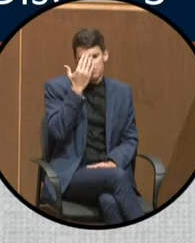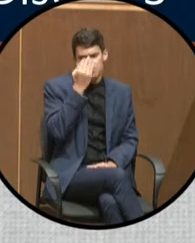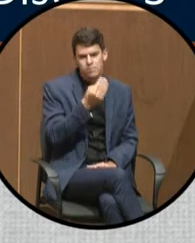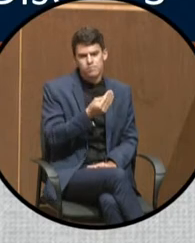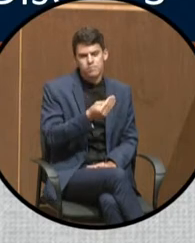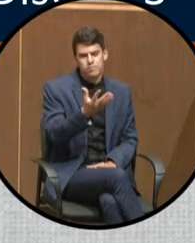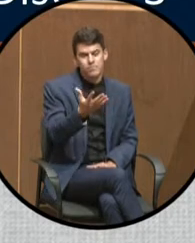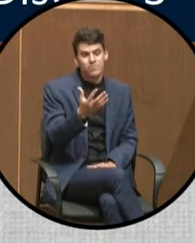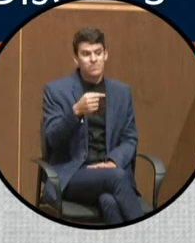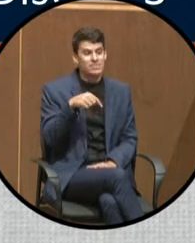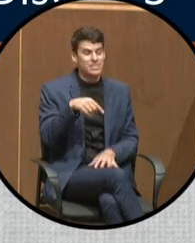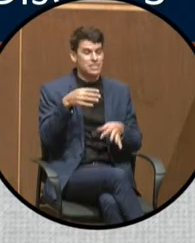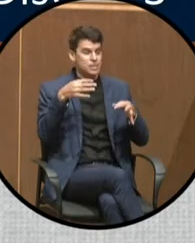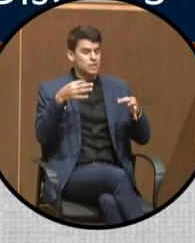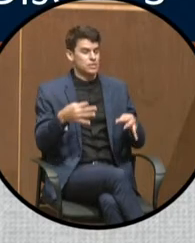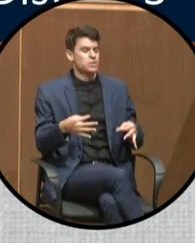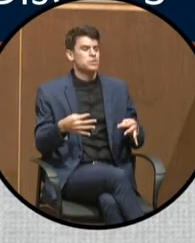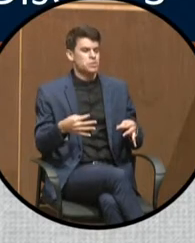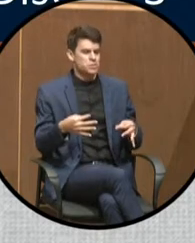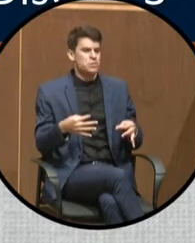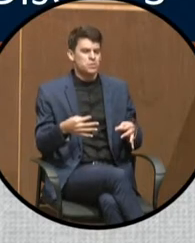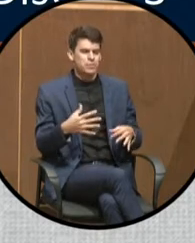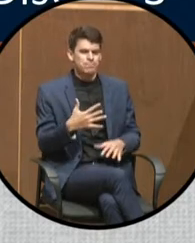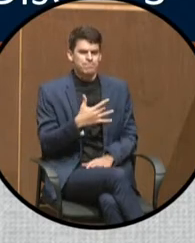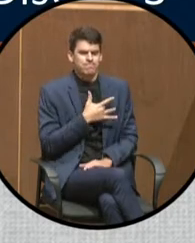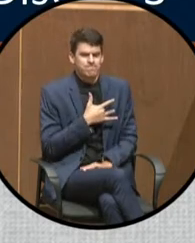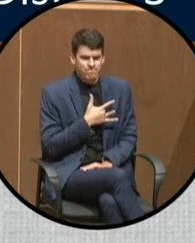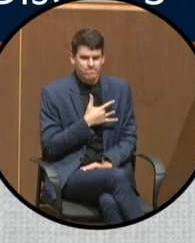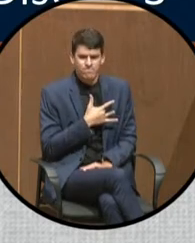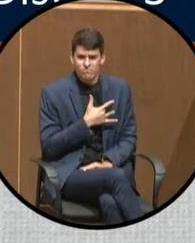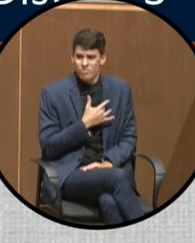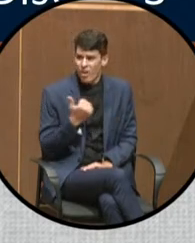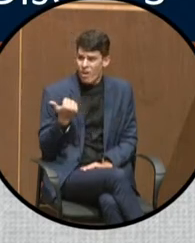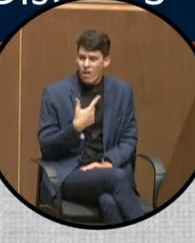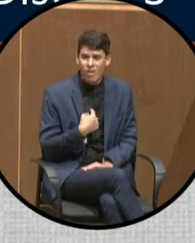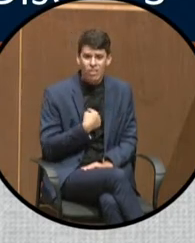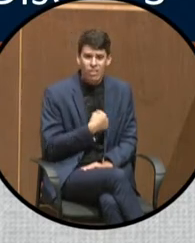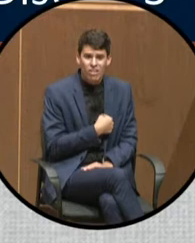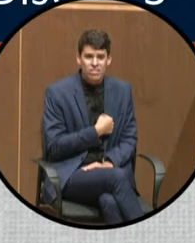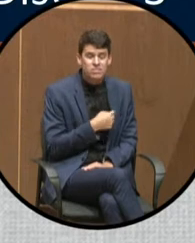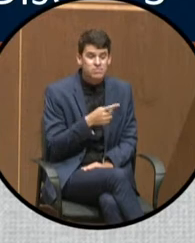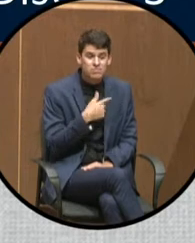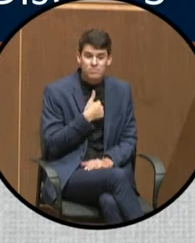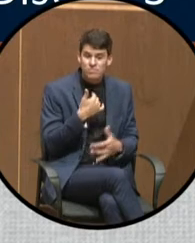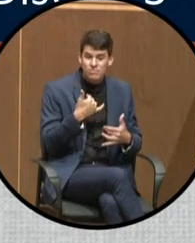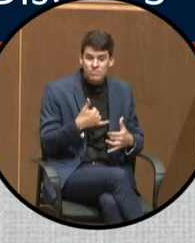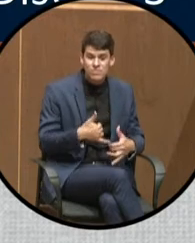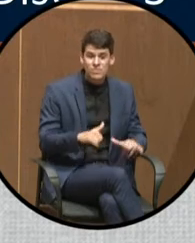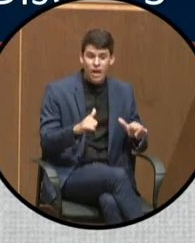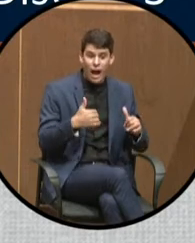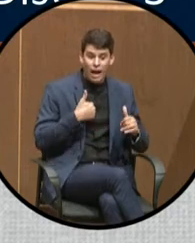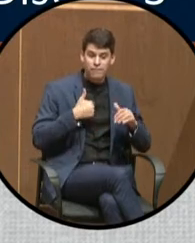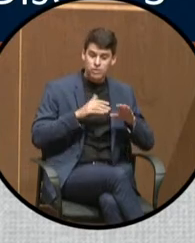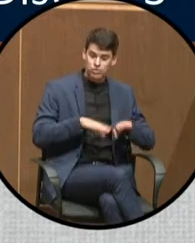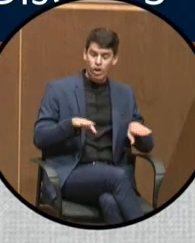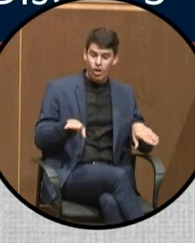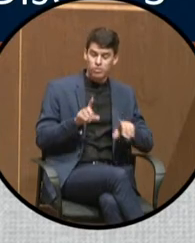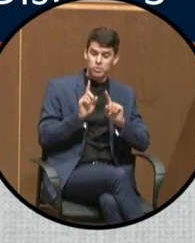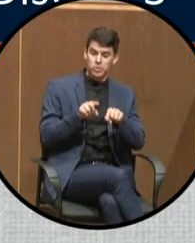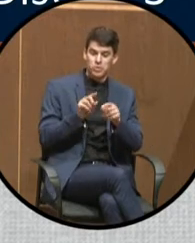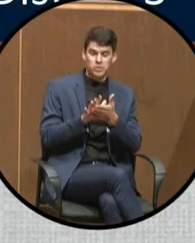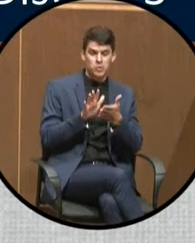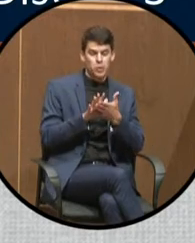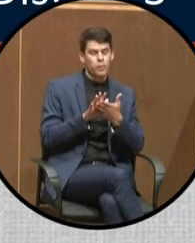decision weighs heavily on all of us. I still have a child in school, and I think every day